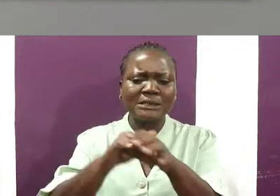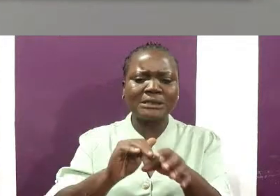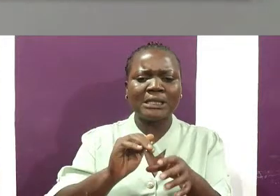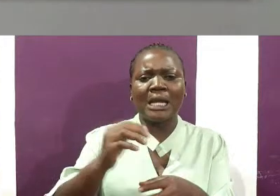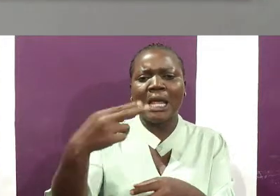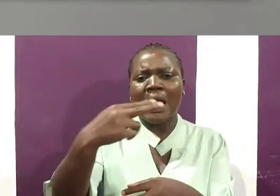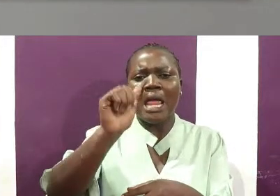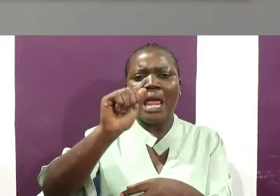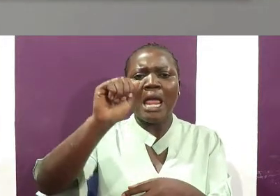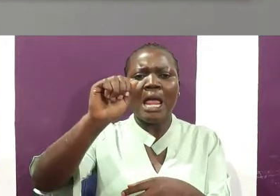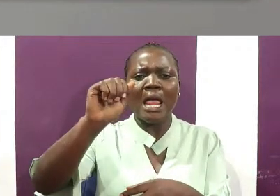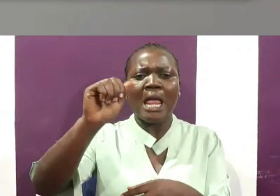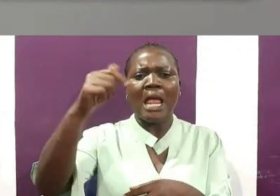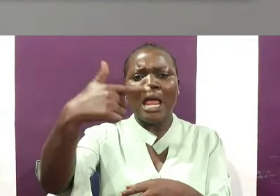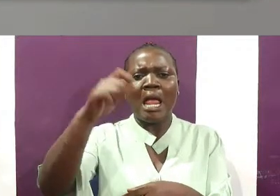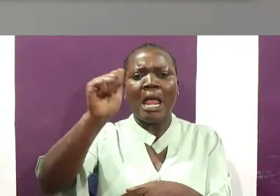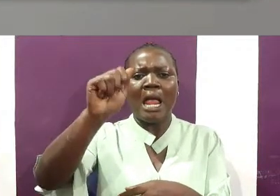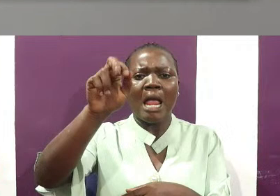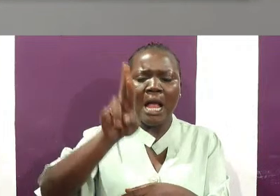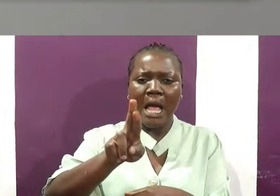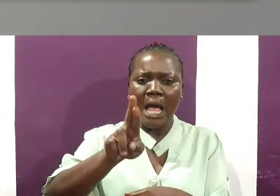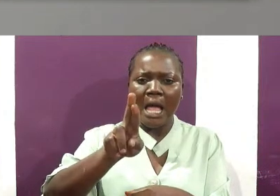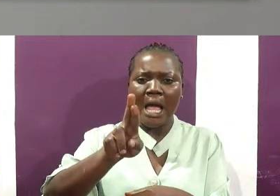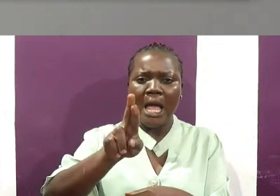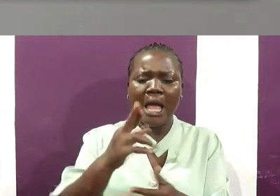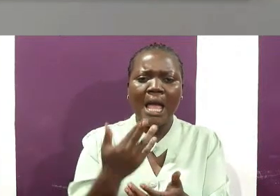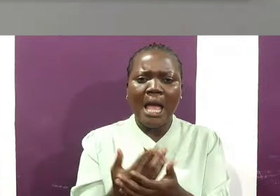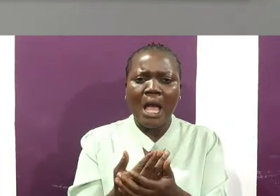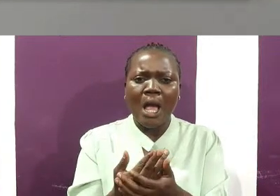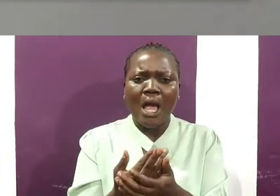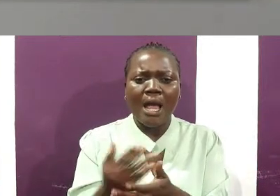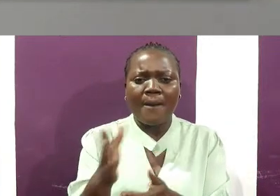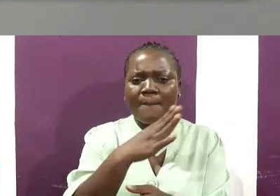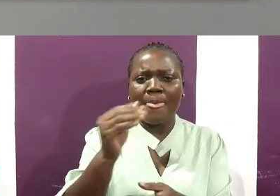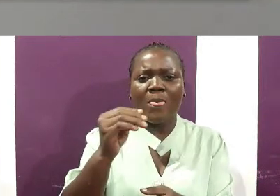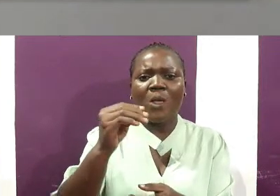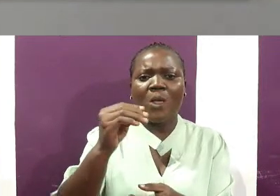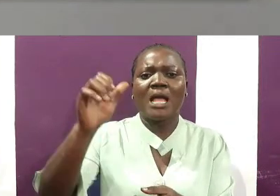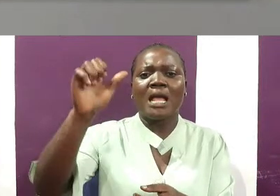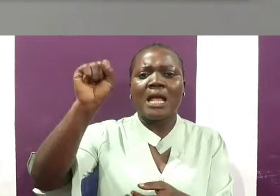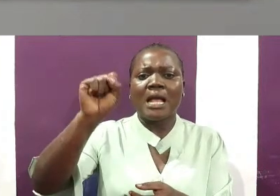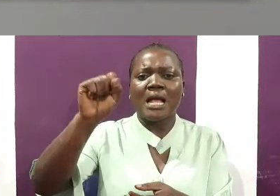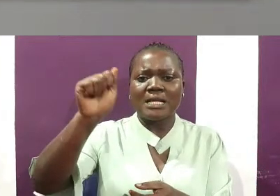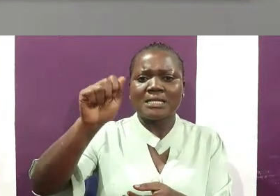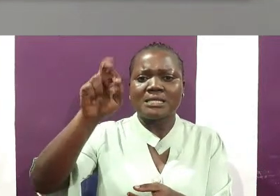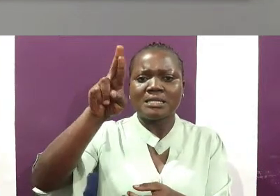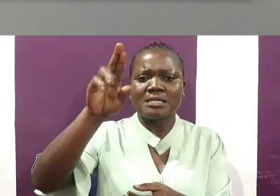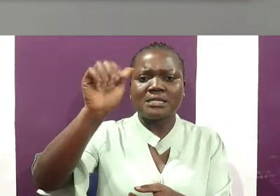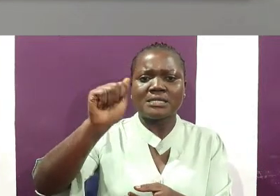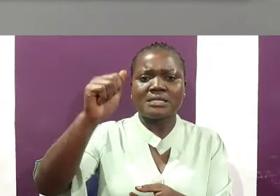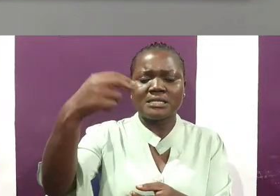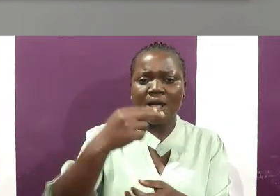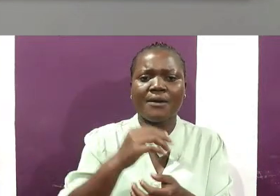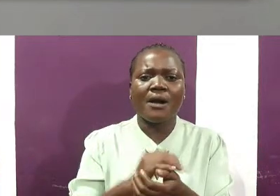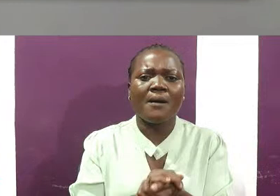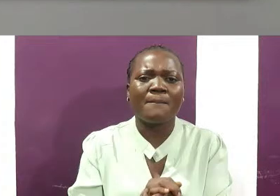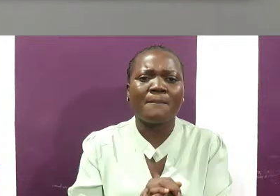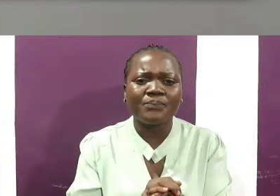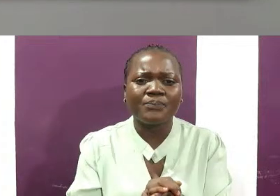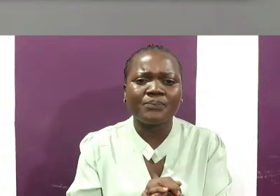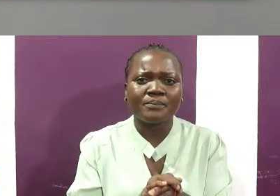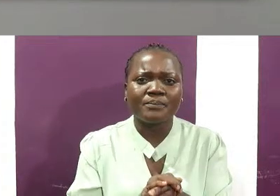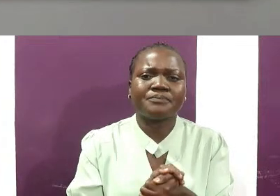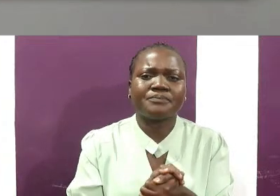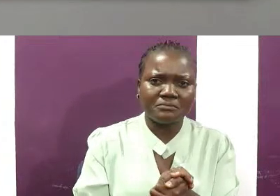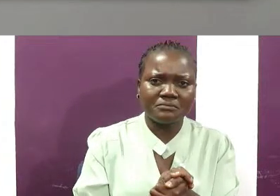one Abraham ewo ye ene Sarah no ye Abraham eyire enso eba Isaac ho. Iti Ishmael ene Isaac odeba ho.